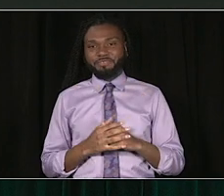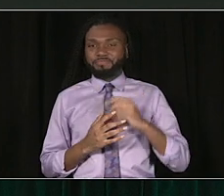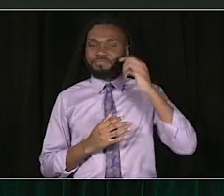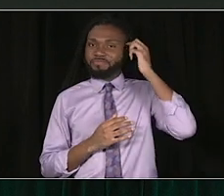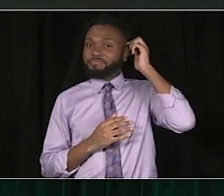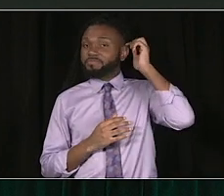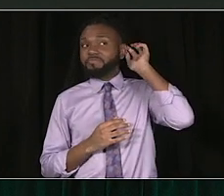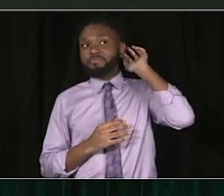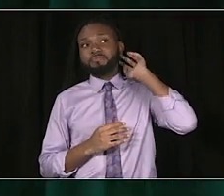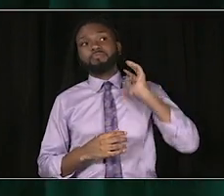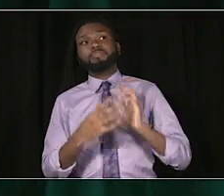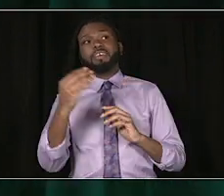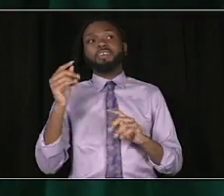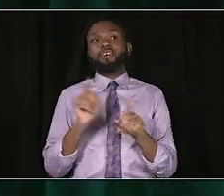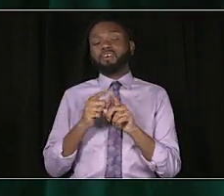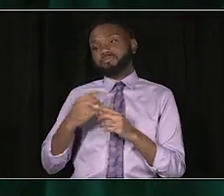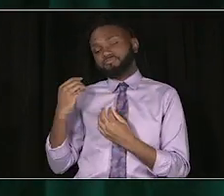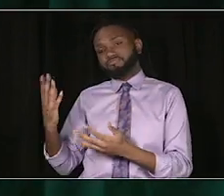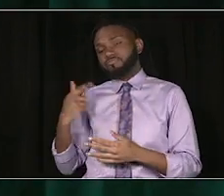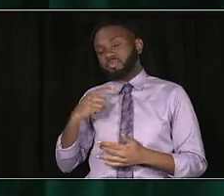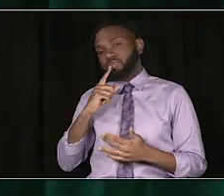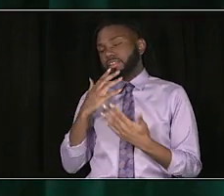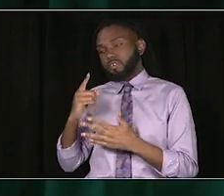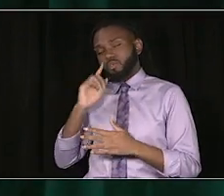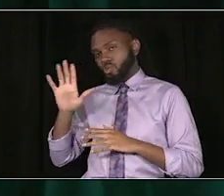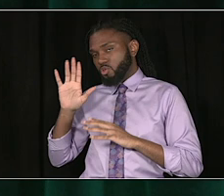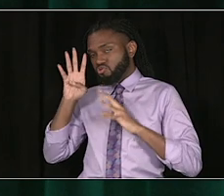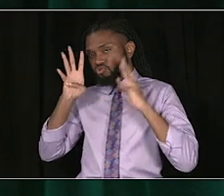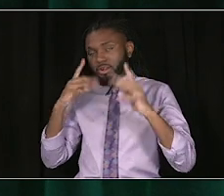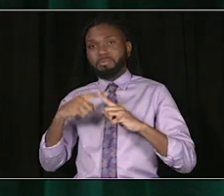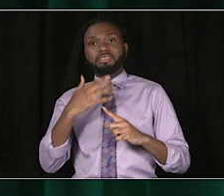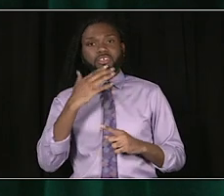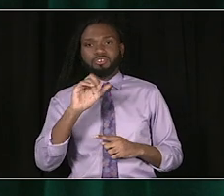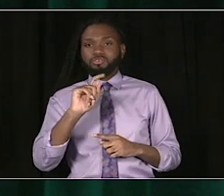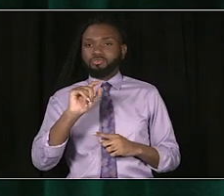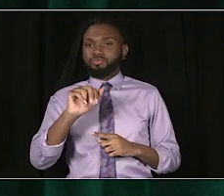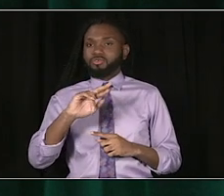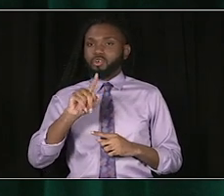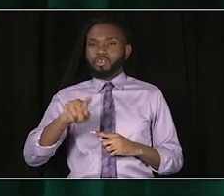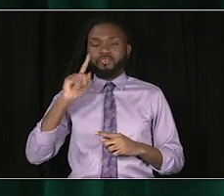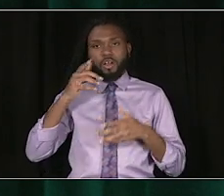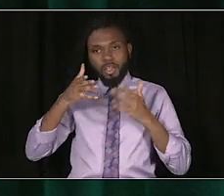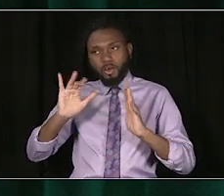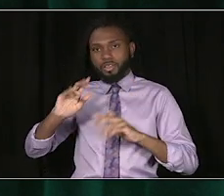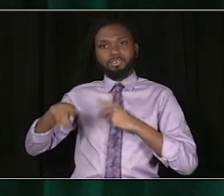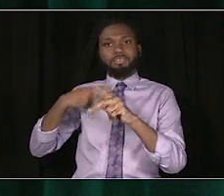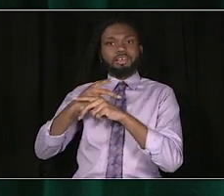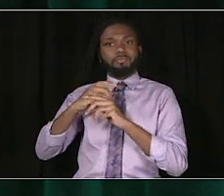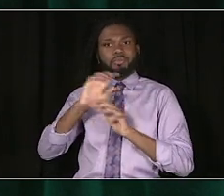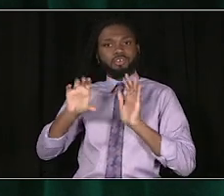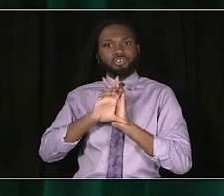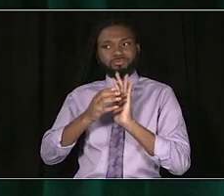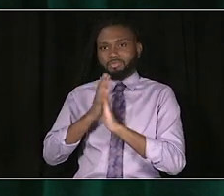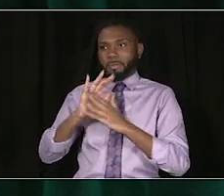And Patina, I just want to thank you for your creativity and thank you, Starz, for allowing these kinds of characters to be available